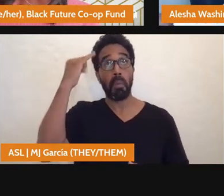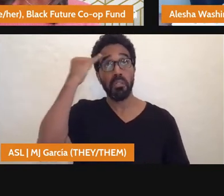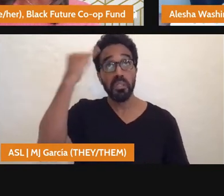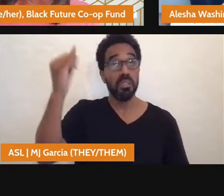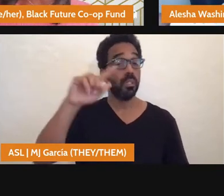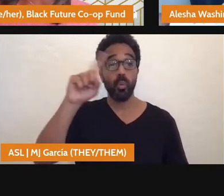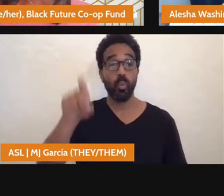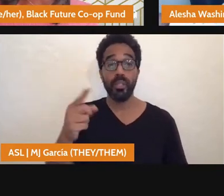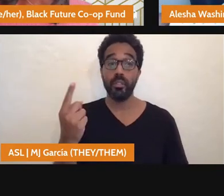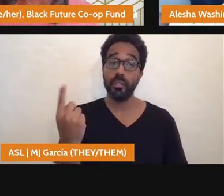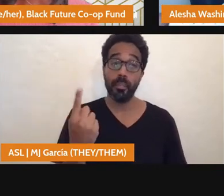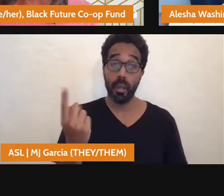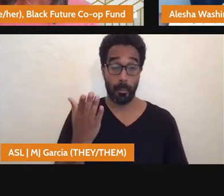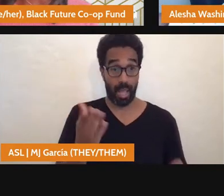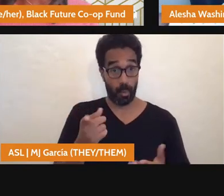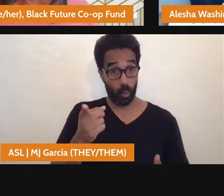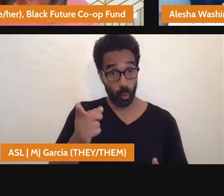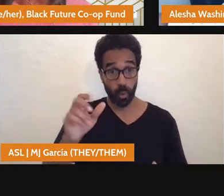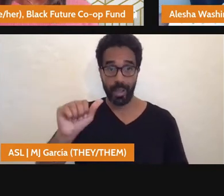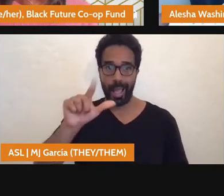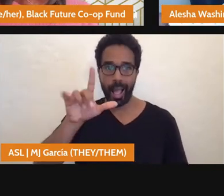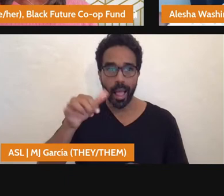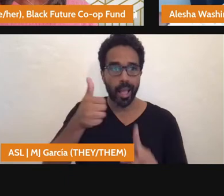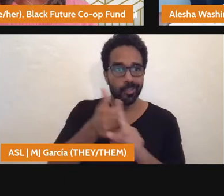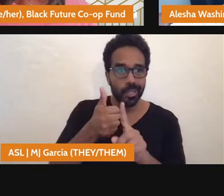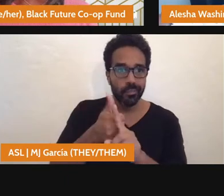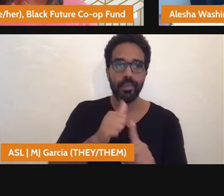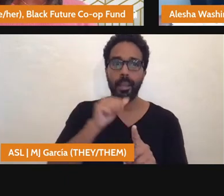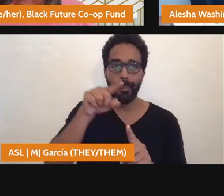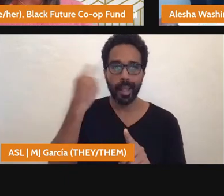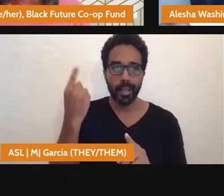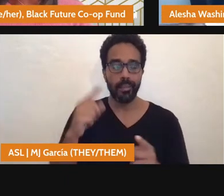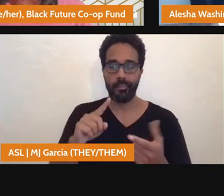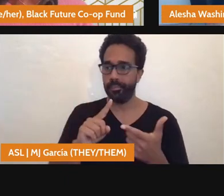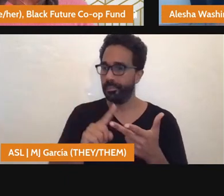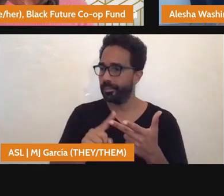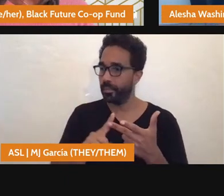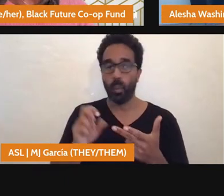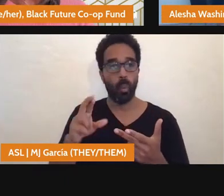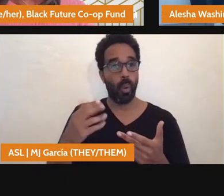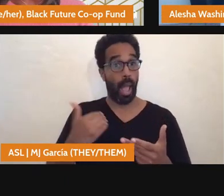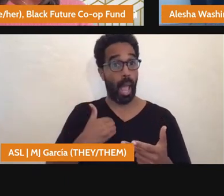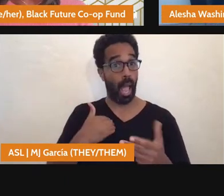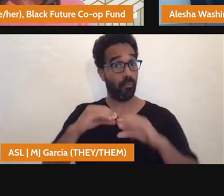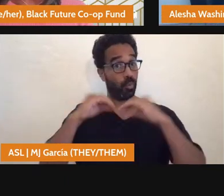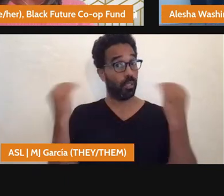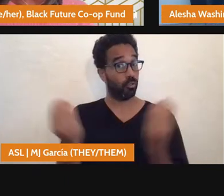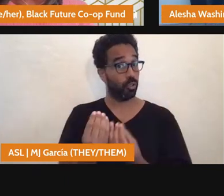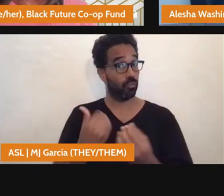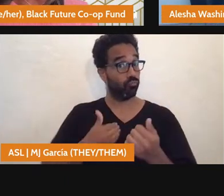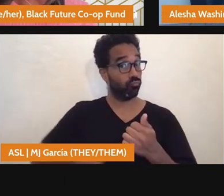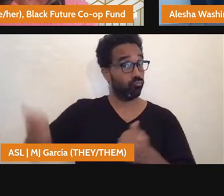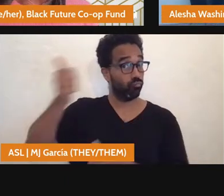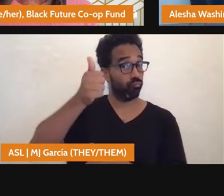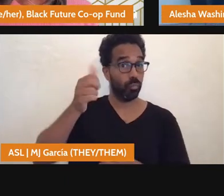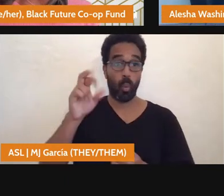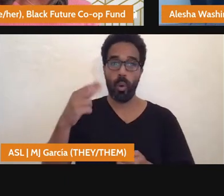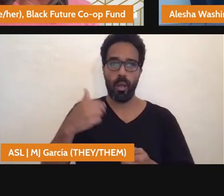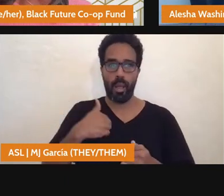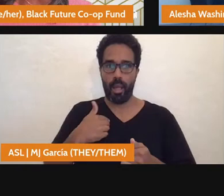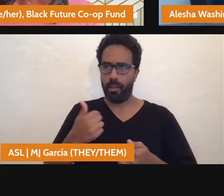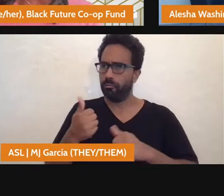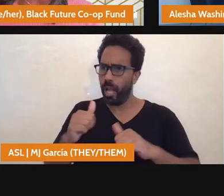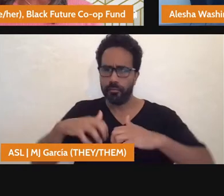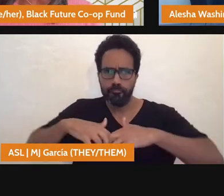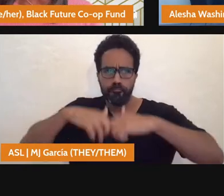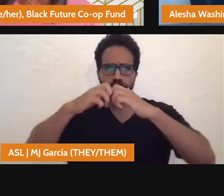working in a philanthropic organization or thinking about it, or just trying to build your own foundation or nonprofit and you're looking